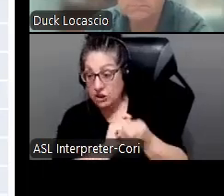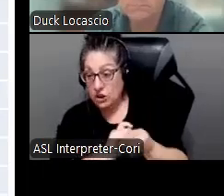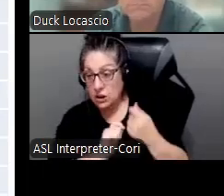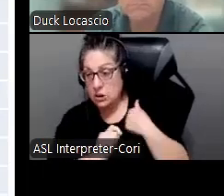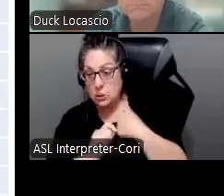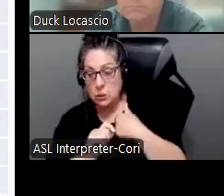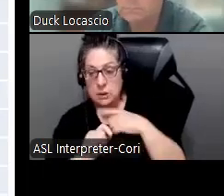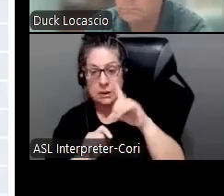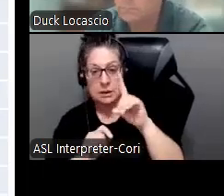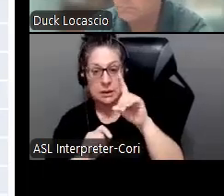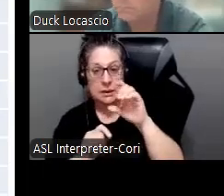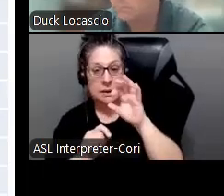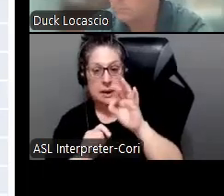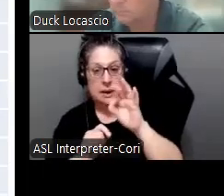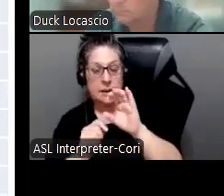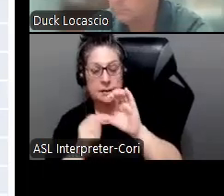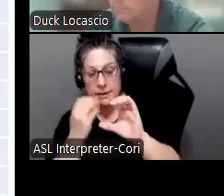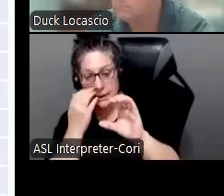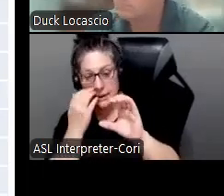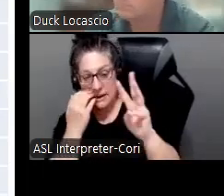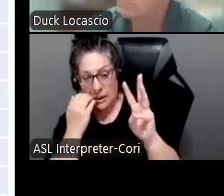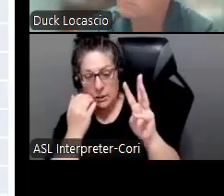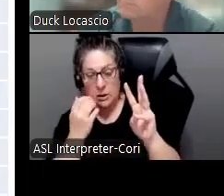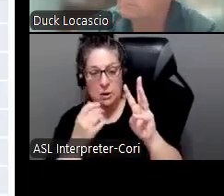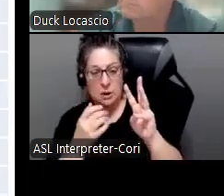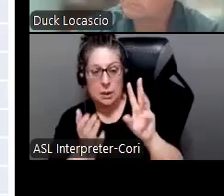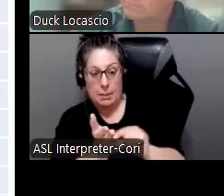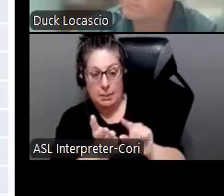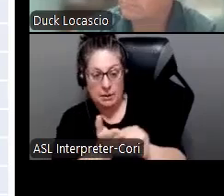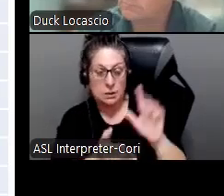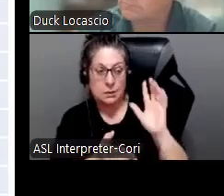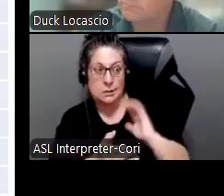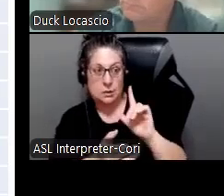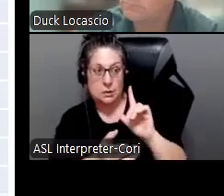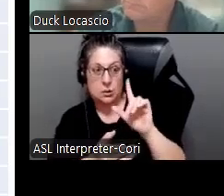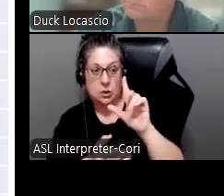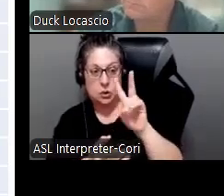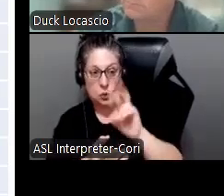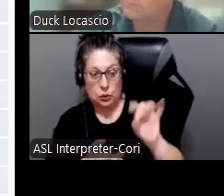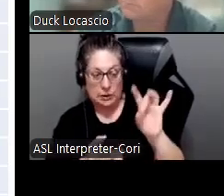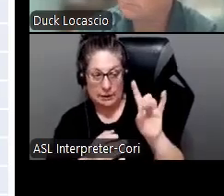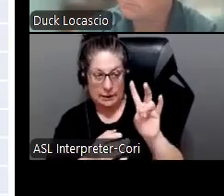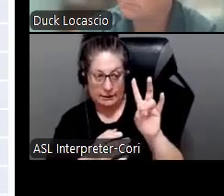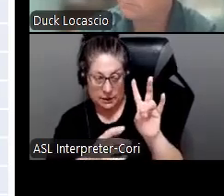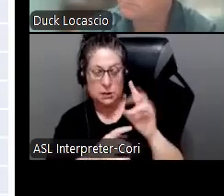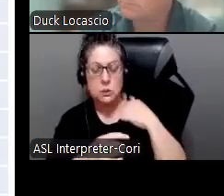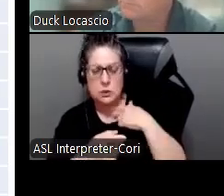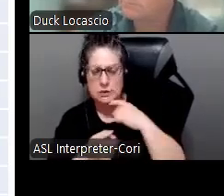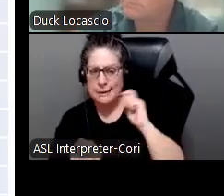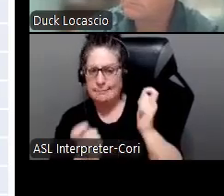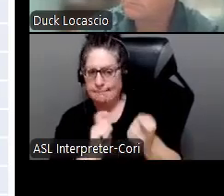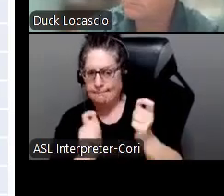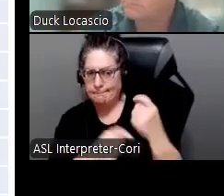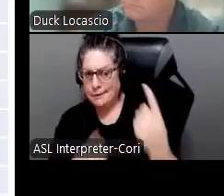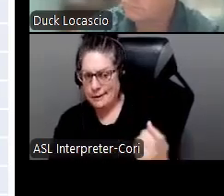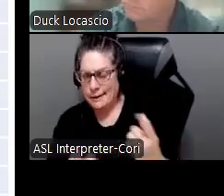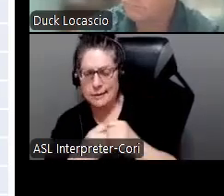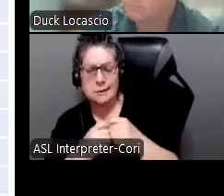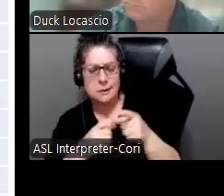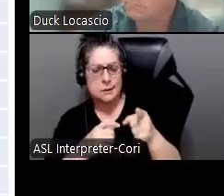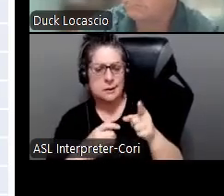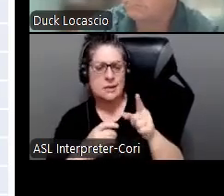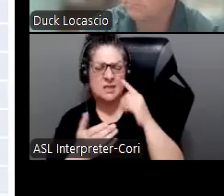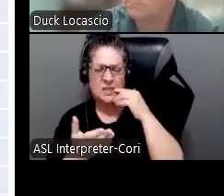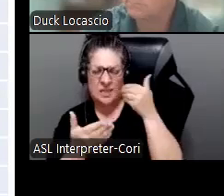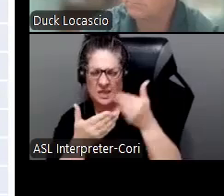the DFCW publication was in 2007, and we've been revising it. It's real close to